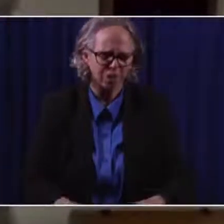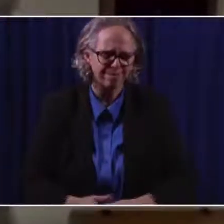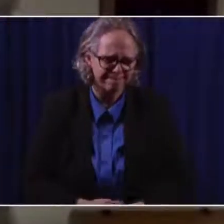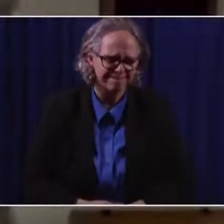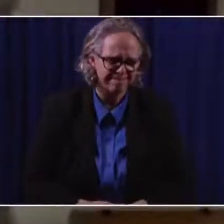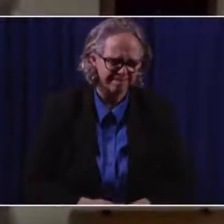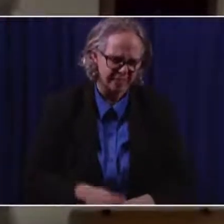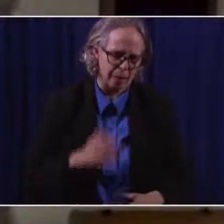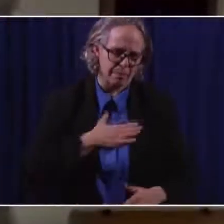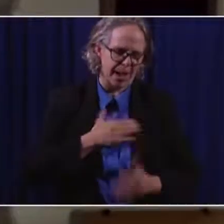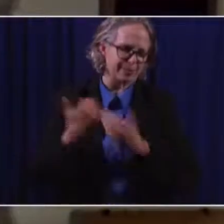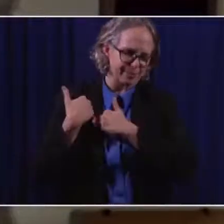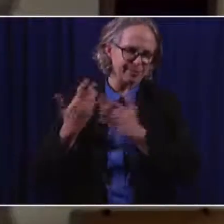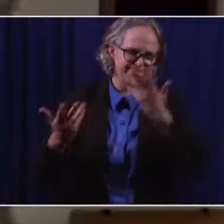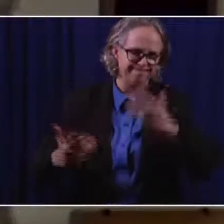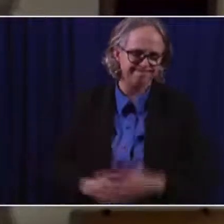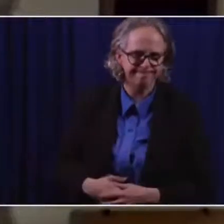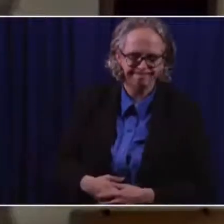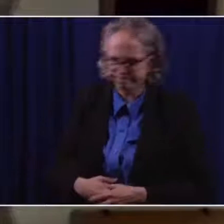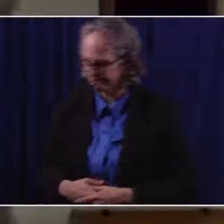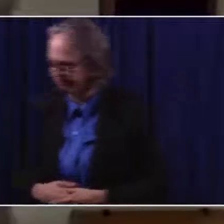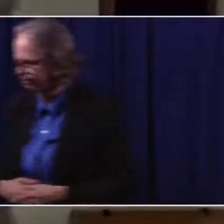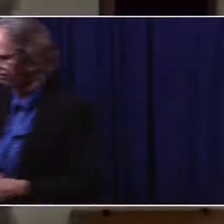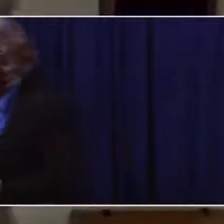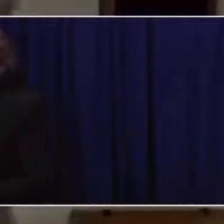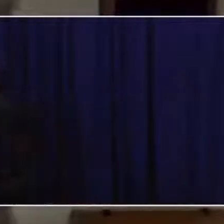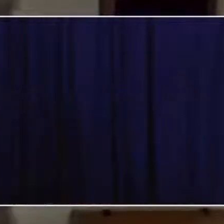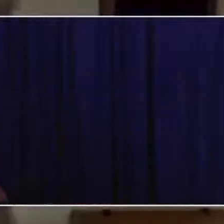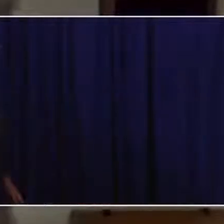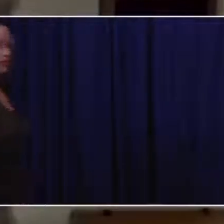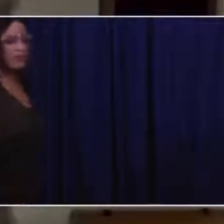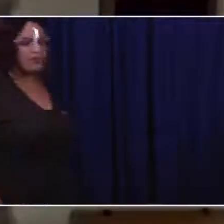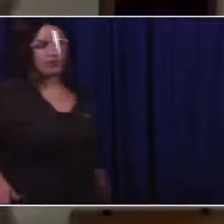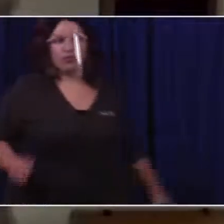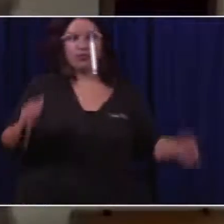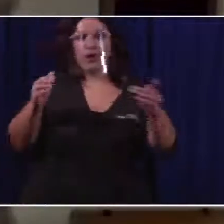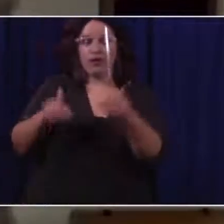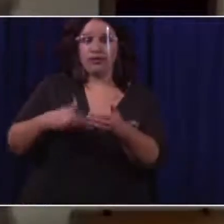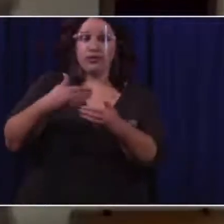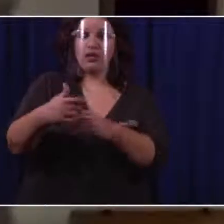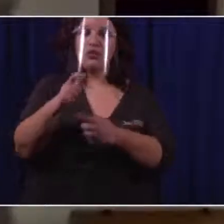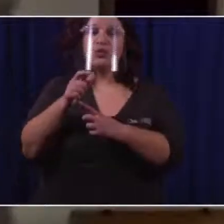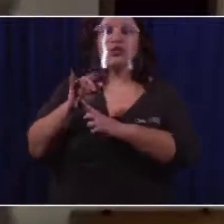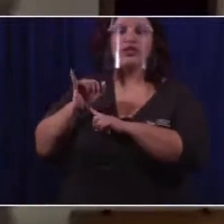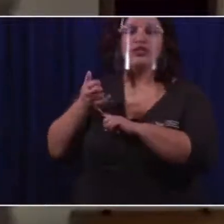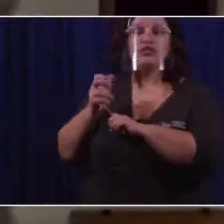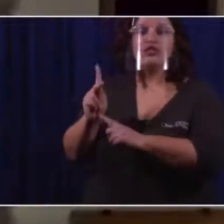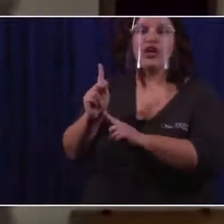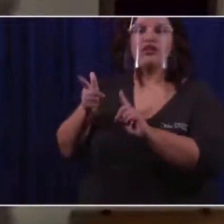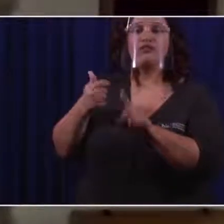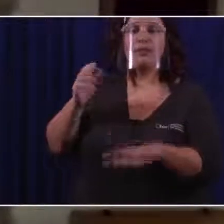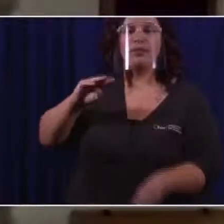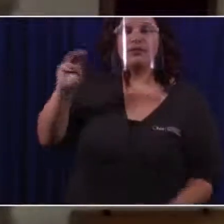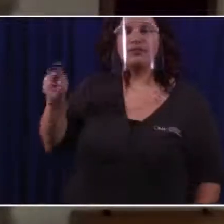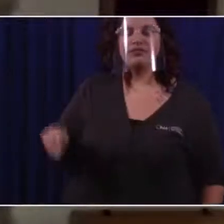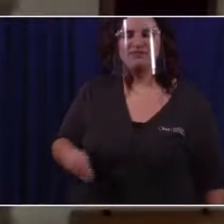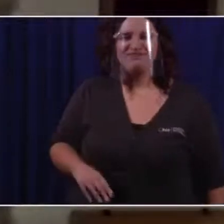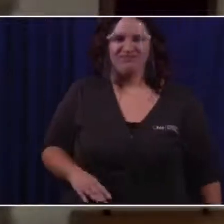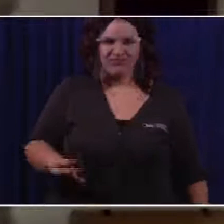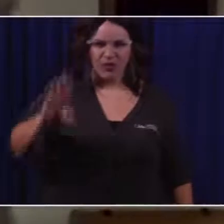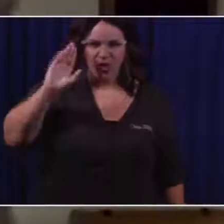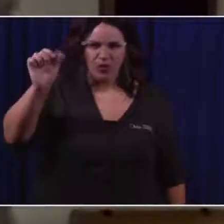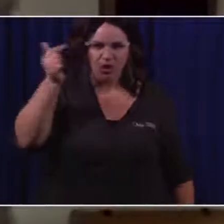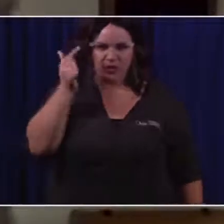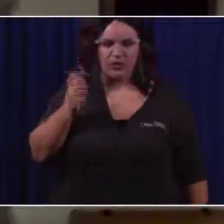Next question is from Jack Windsor at WMFD in Mansfield. Hey, Jack. Hi, Governor.